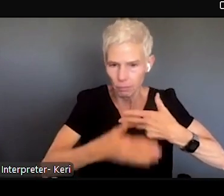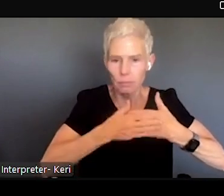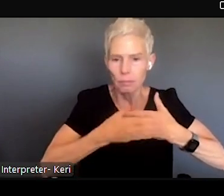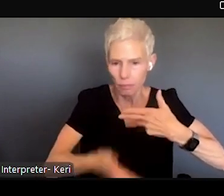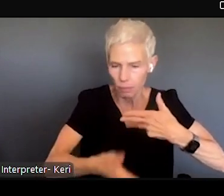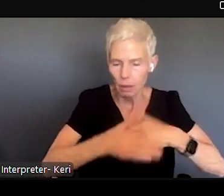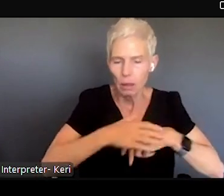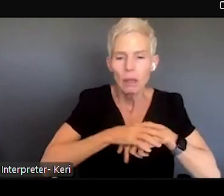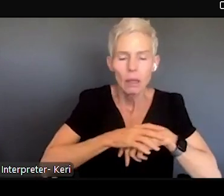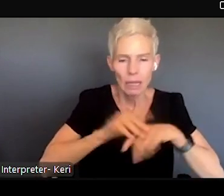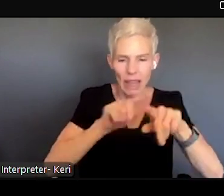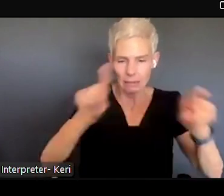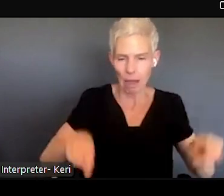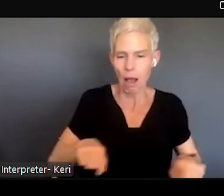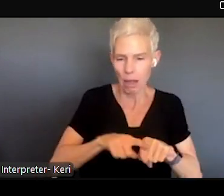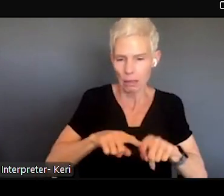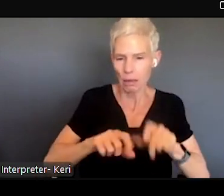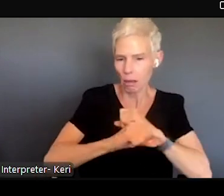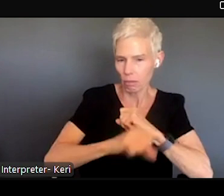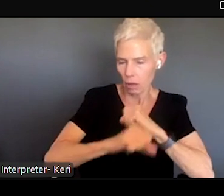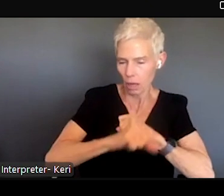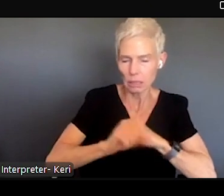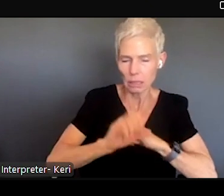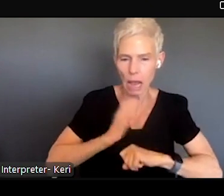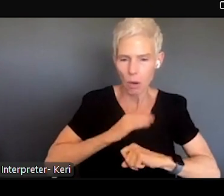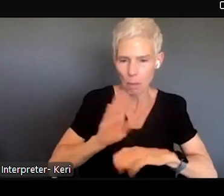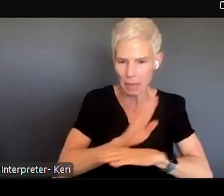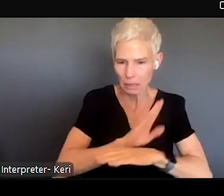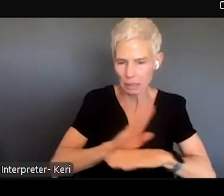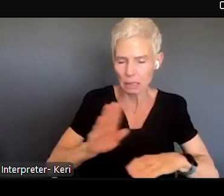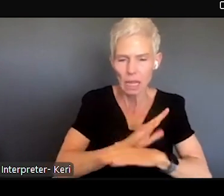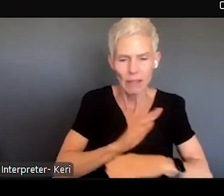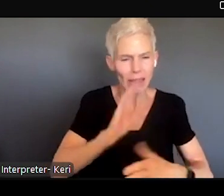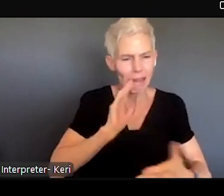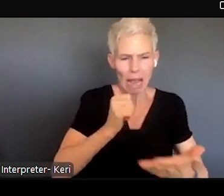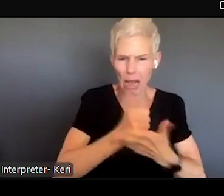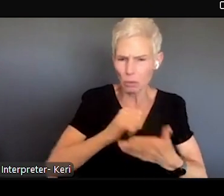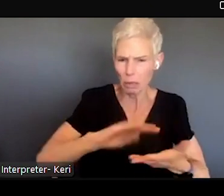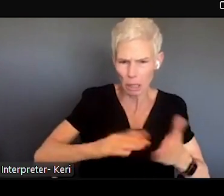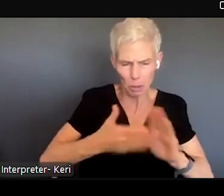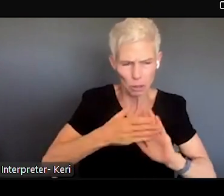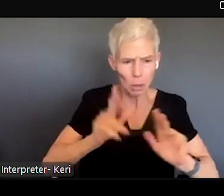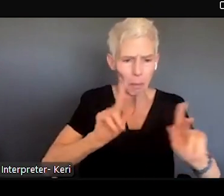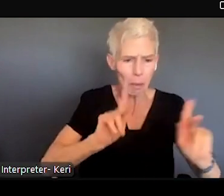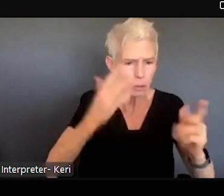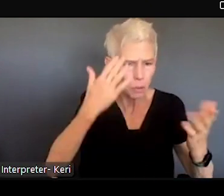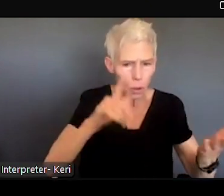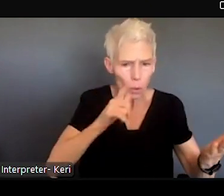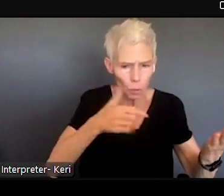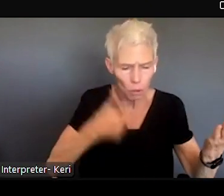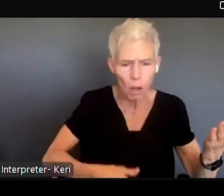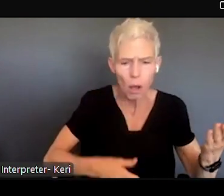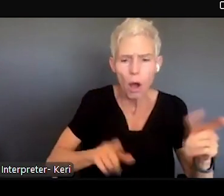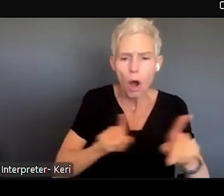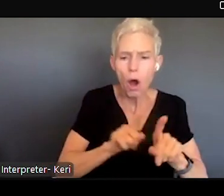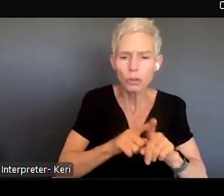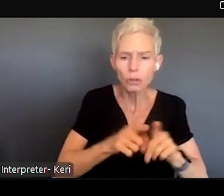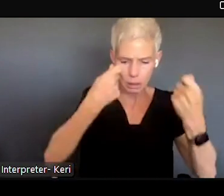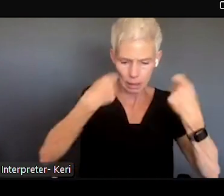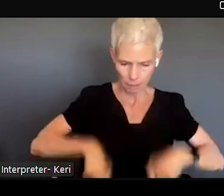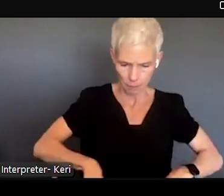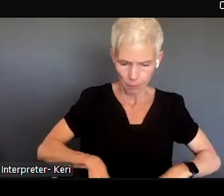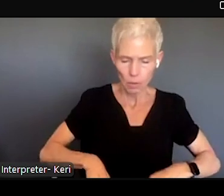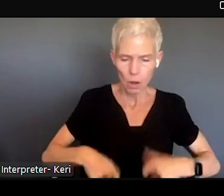community, as she stated. And we also wear our uniform T-shirts, and our T-shirts say "Mobile Crisis" on the front,